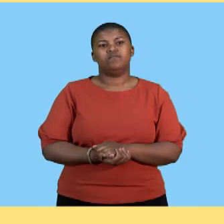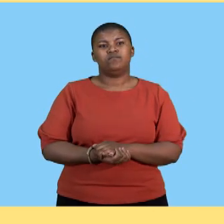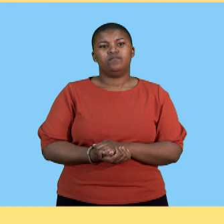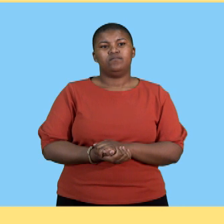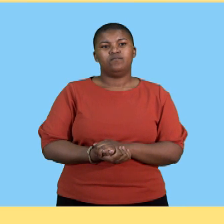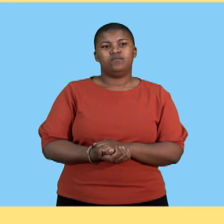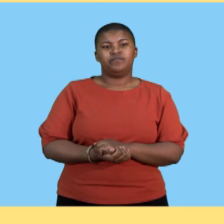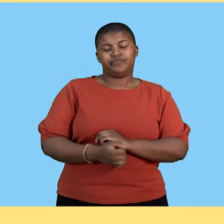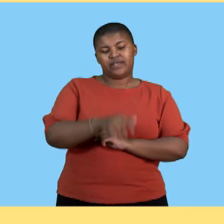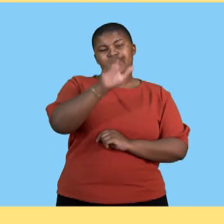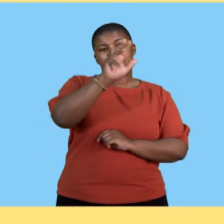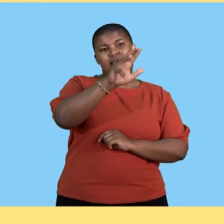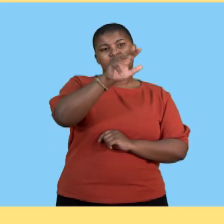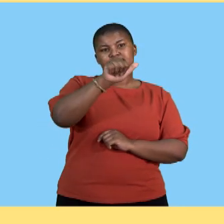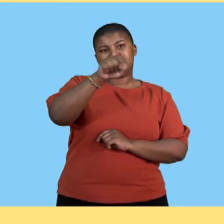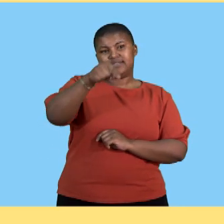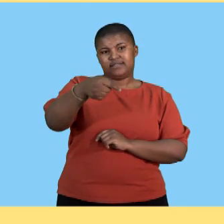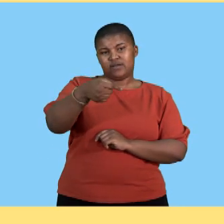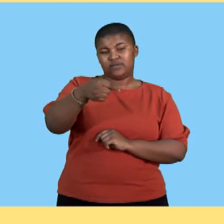I have my